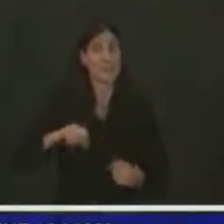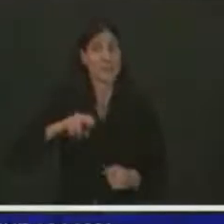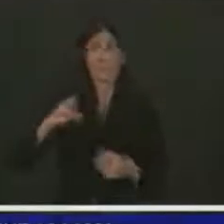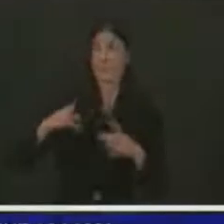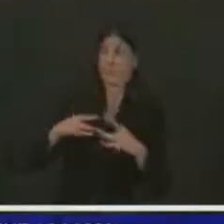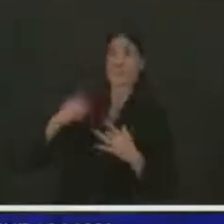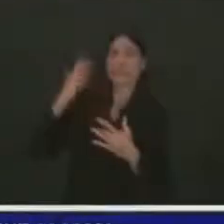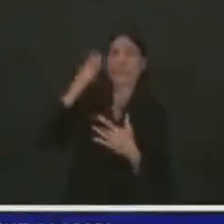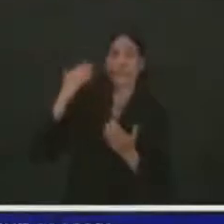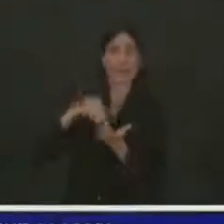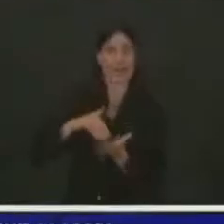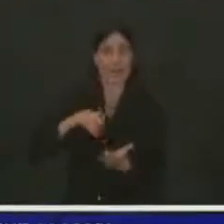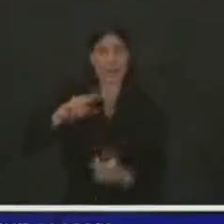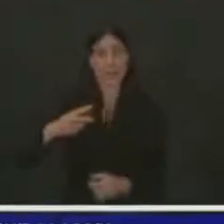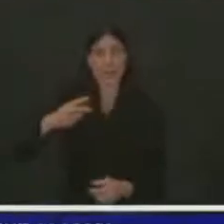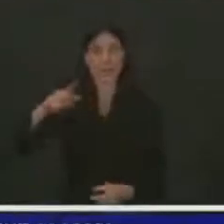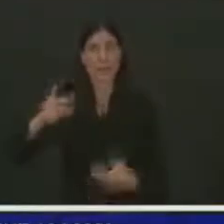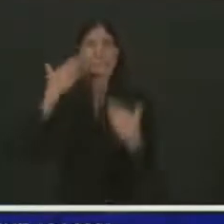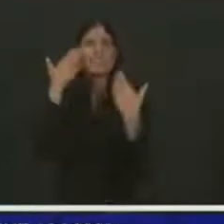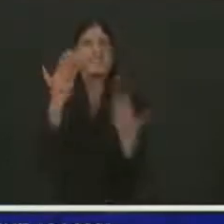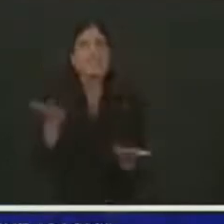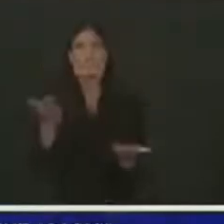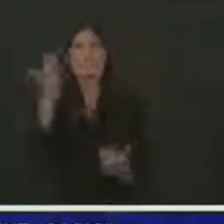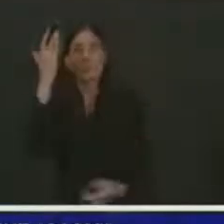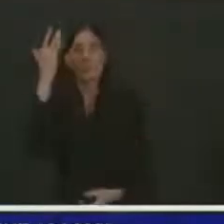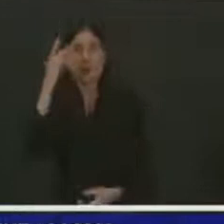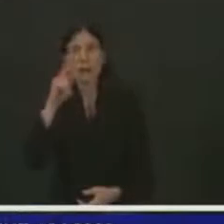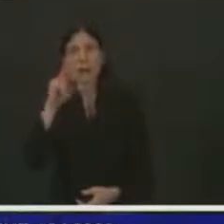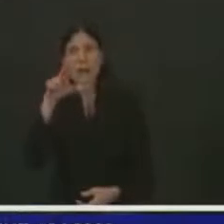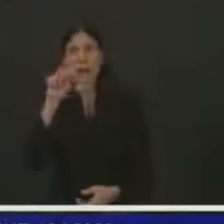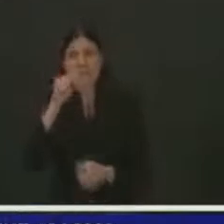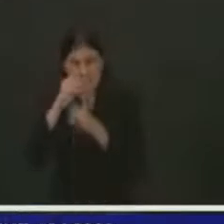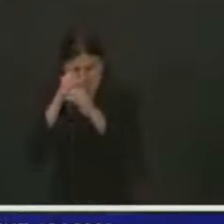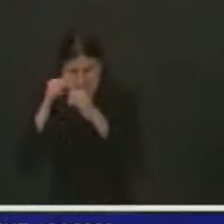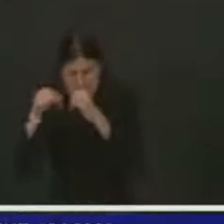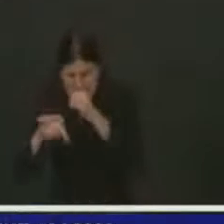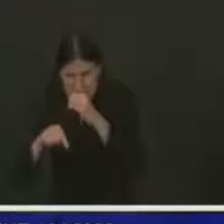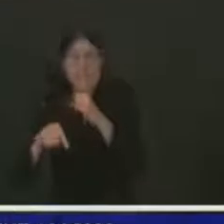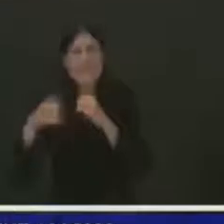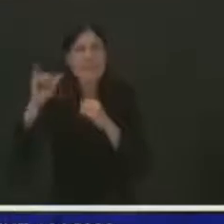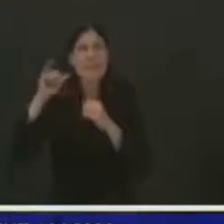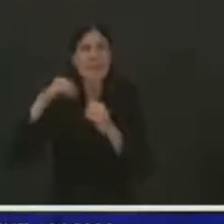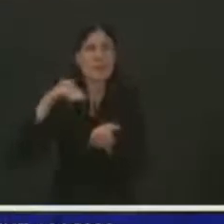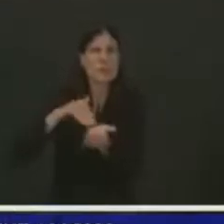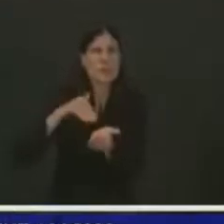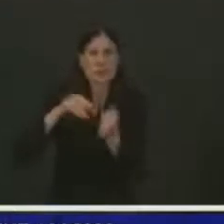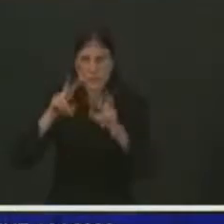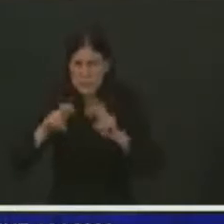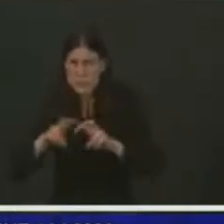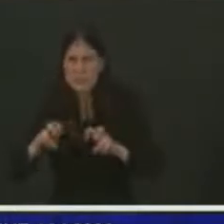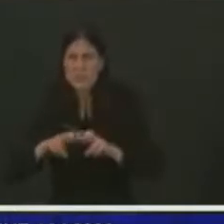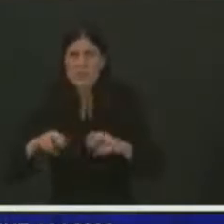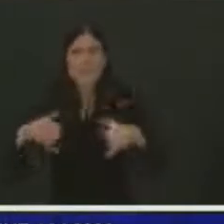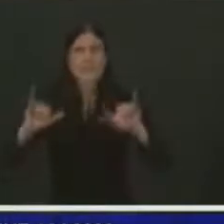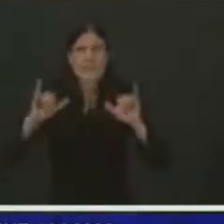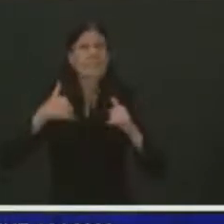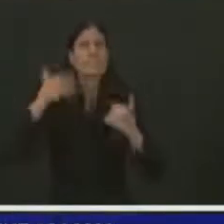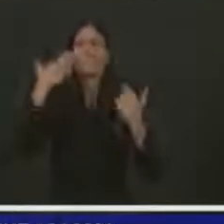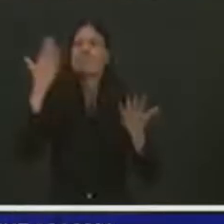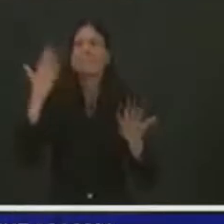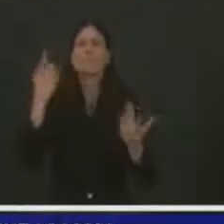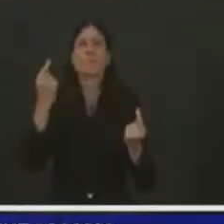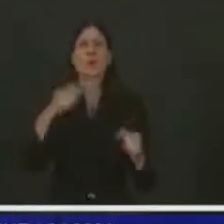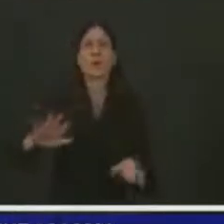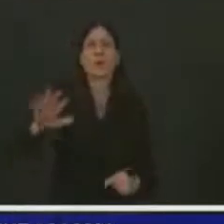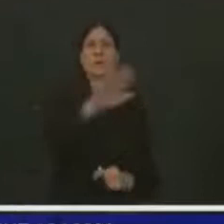intended on an individual basis, but to continue to help us assess at a population level. So I